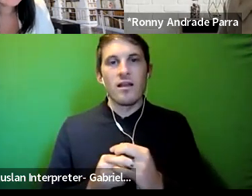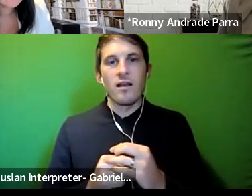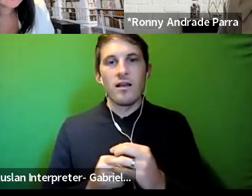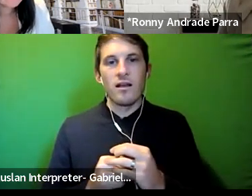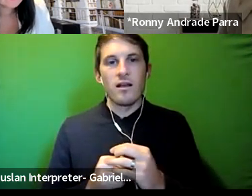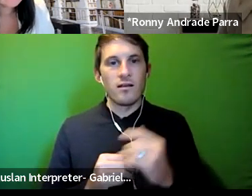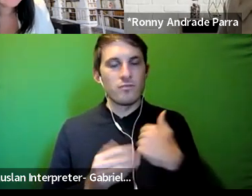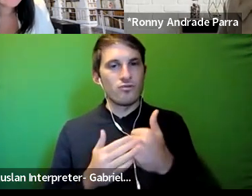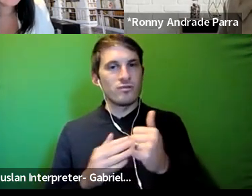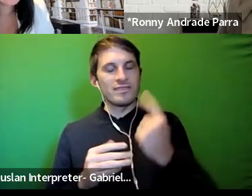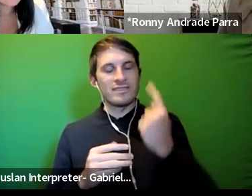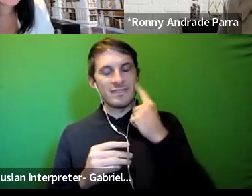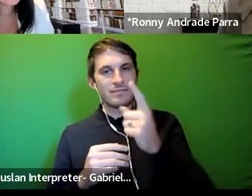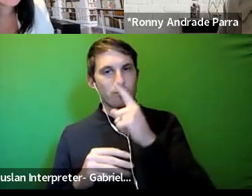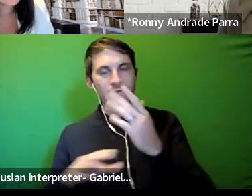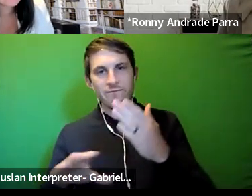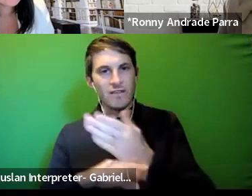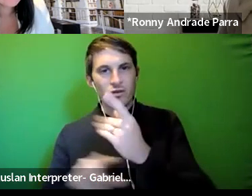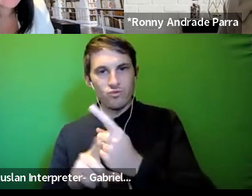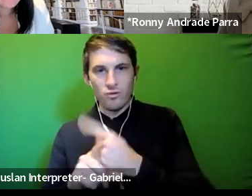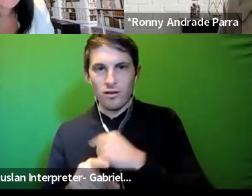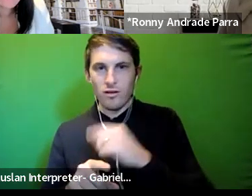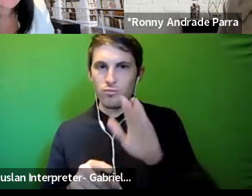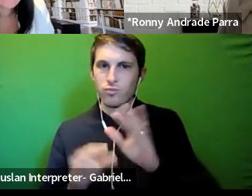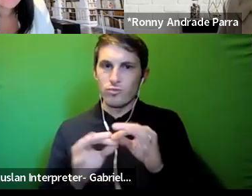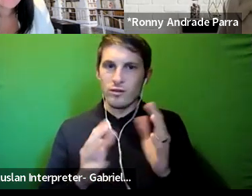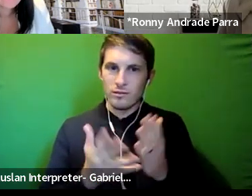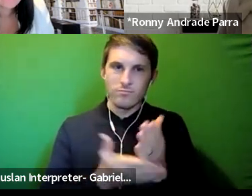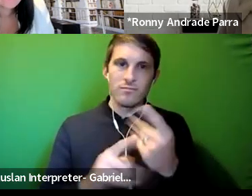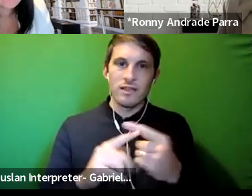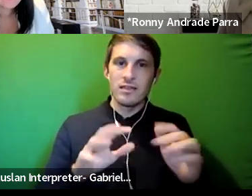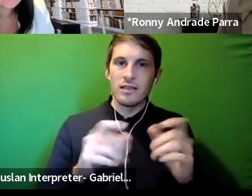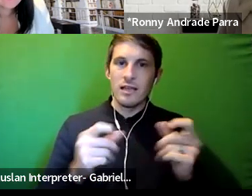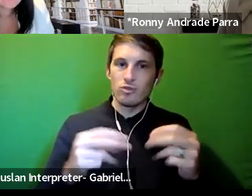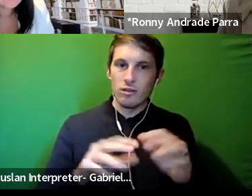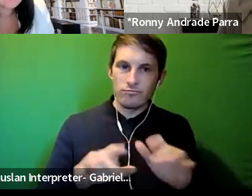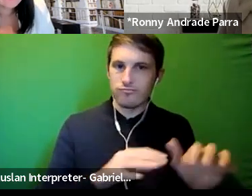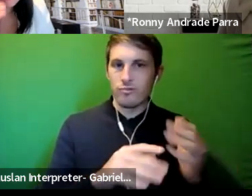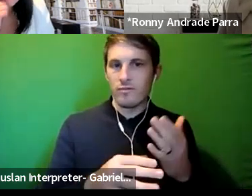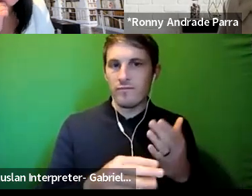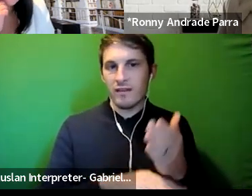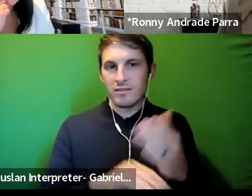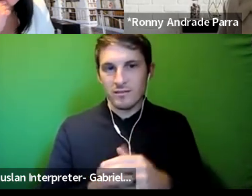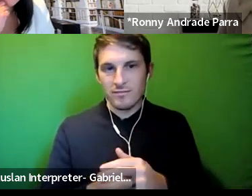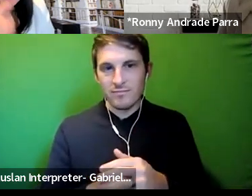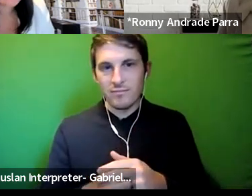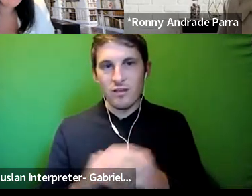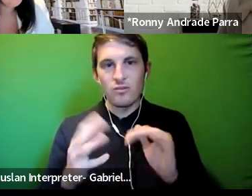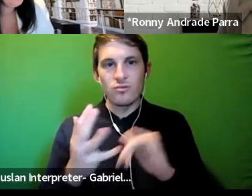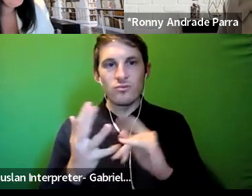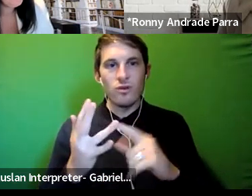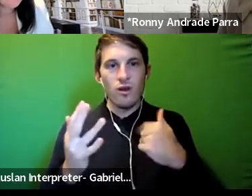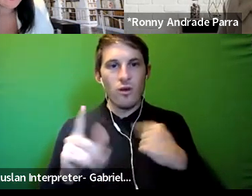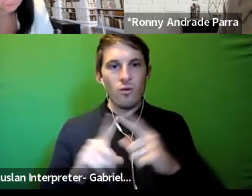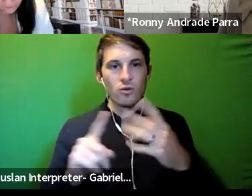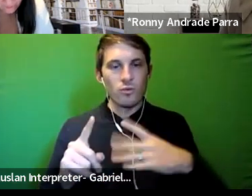fast people were talking, I commend you, so well done for that. I'm going to put into the chat just a plug for ADCET.